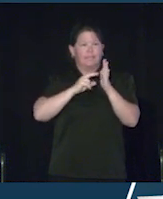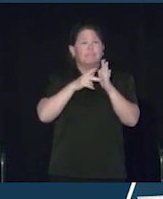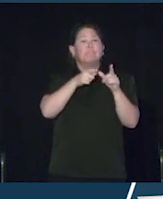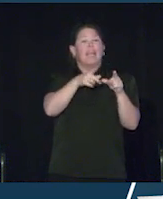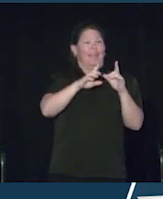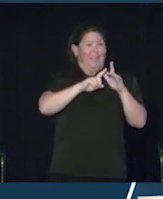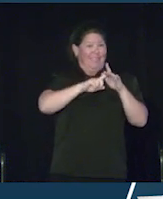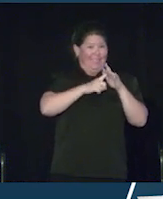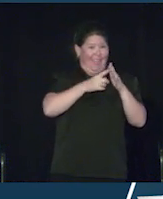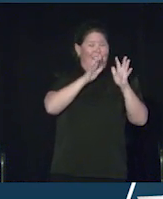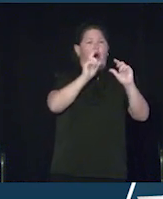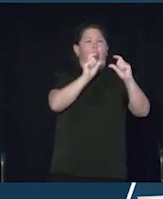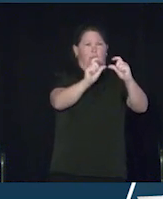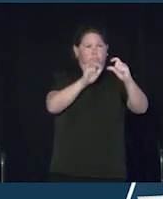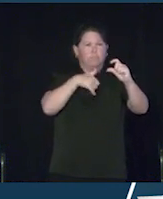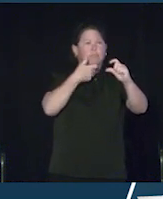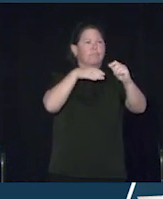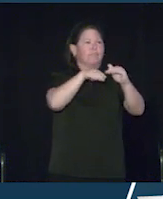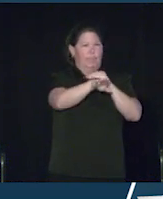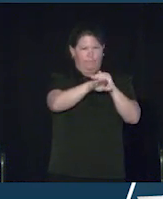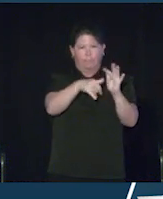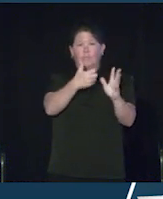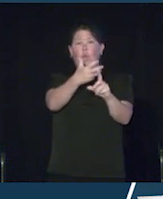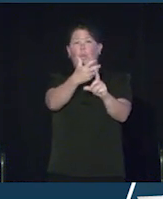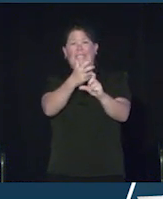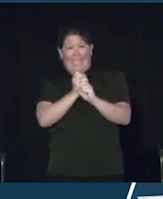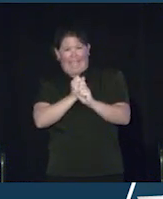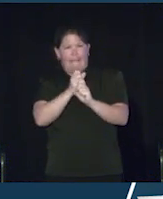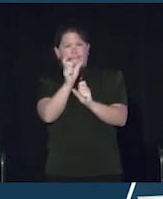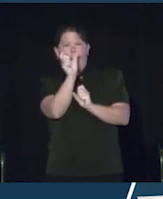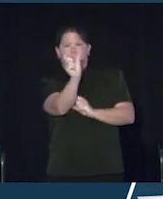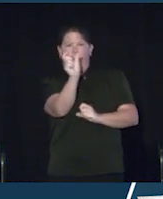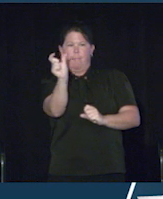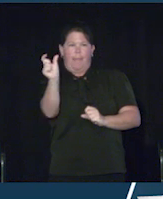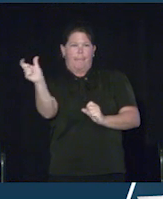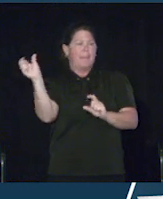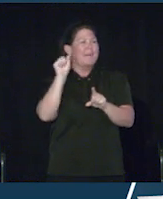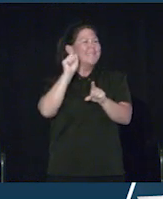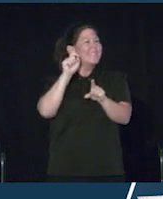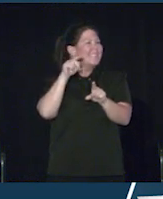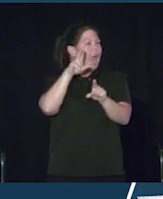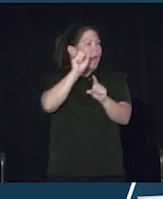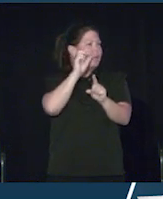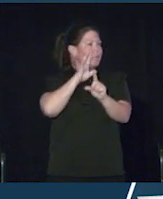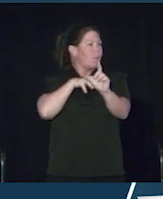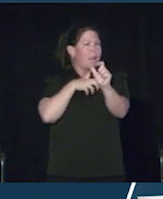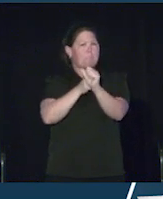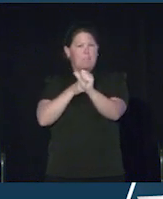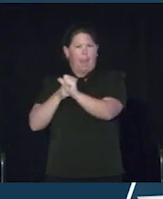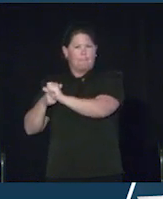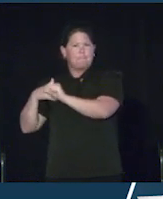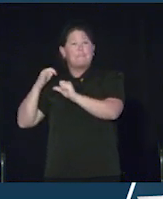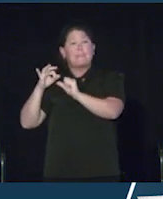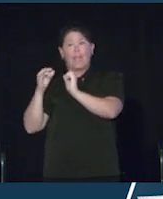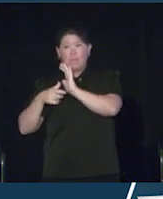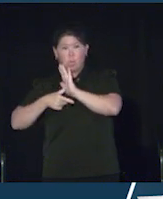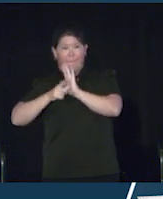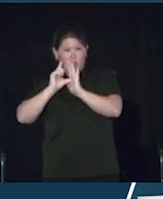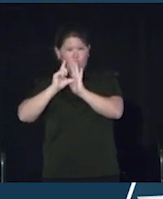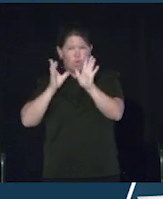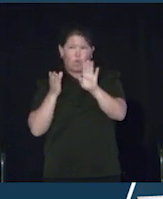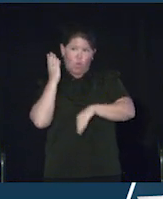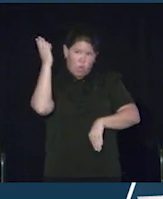on the status of your application. If it was received, just recently received, it'll say so. If it's under review, it'll